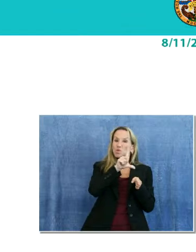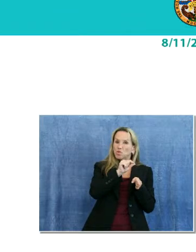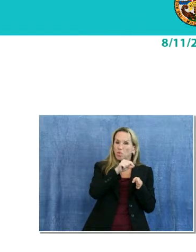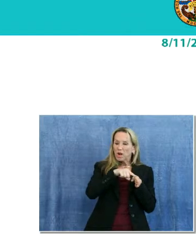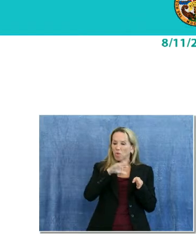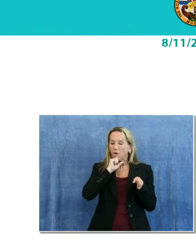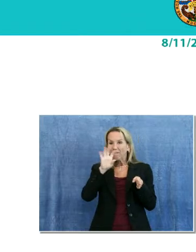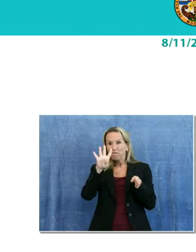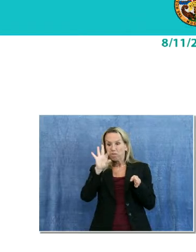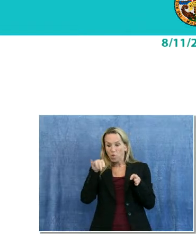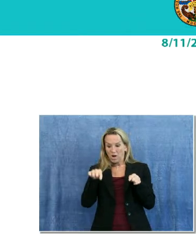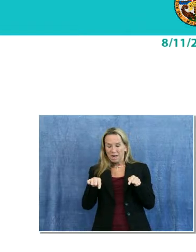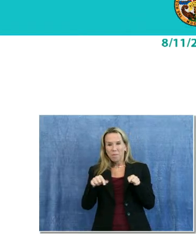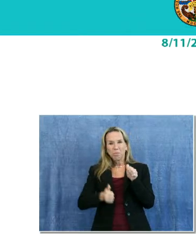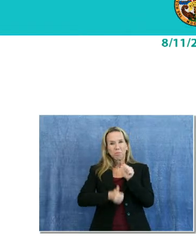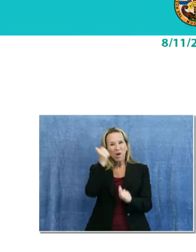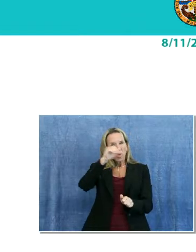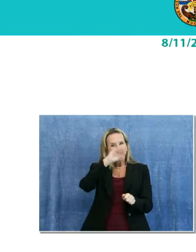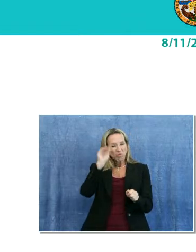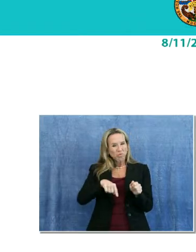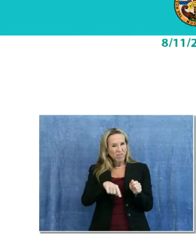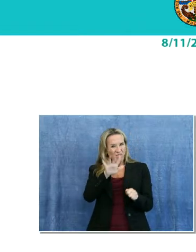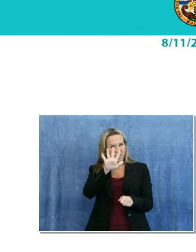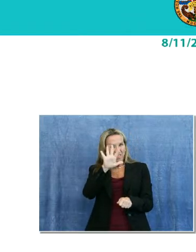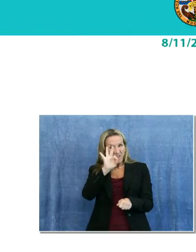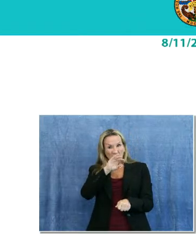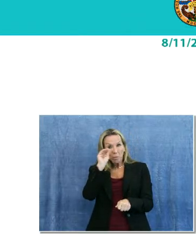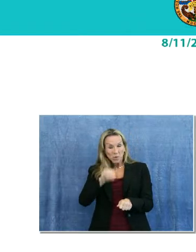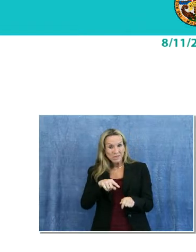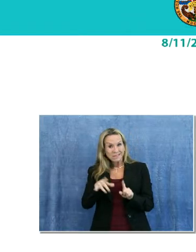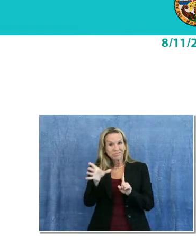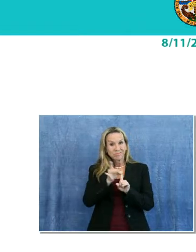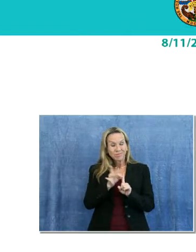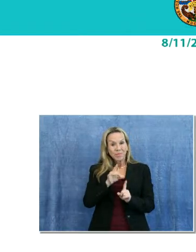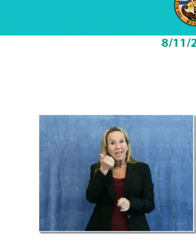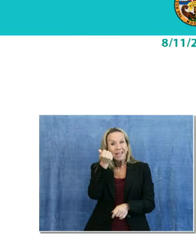also remains at 59%, which is